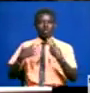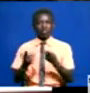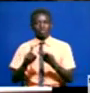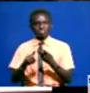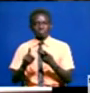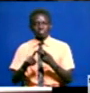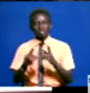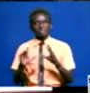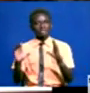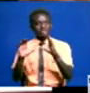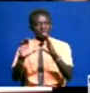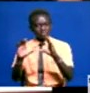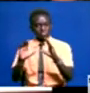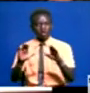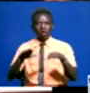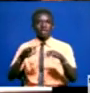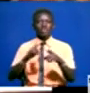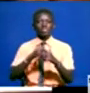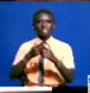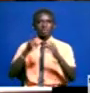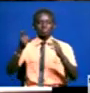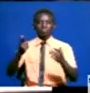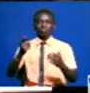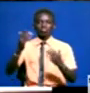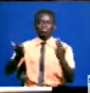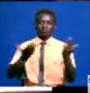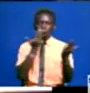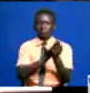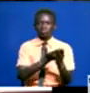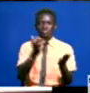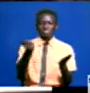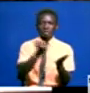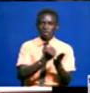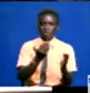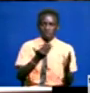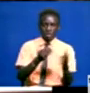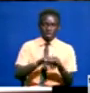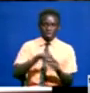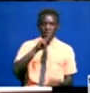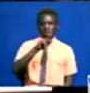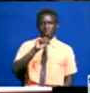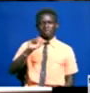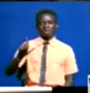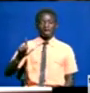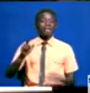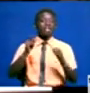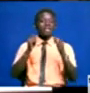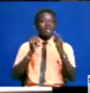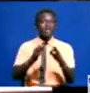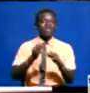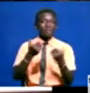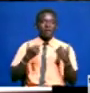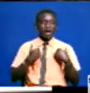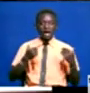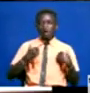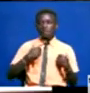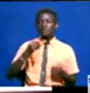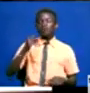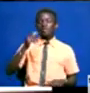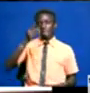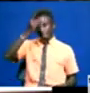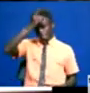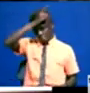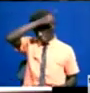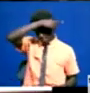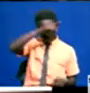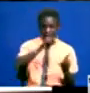and you'll be admitted at KSL. Or alternatively, if you have an extra degree and you study also law, you